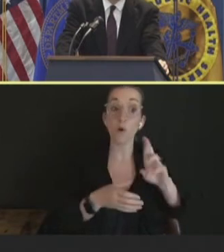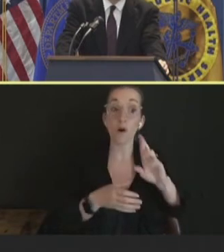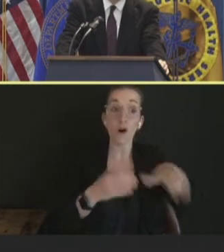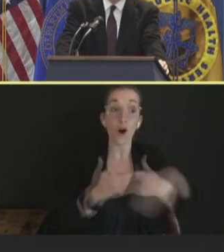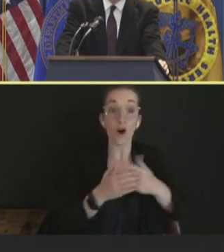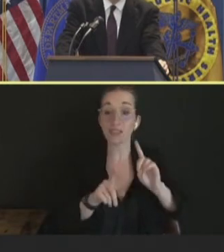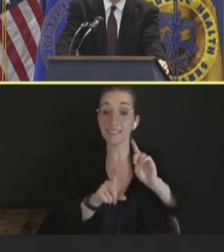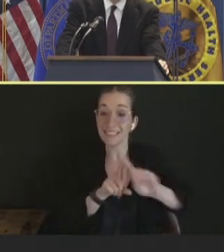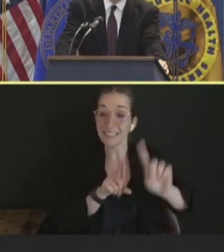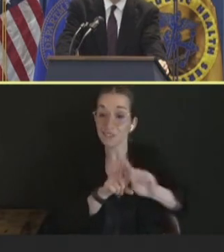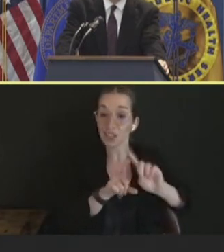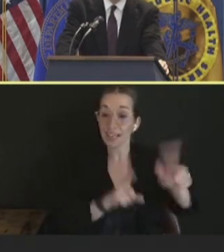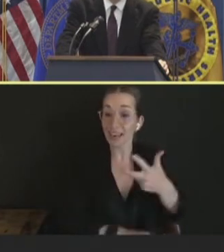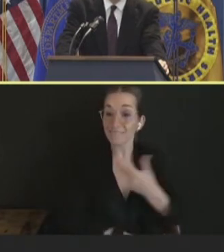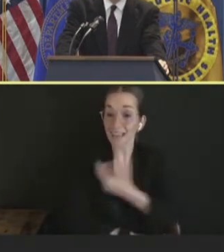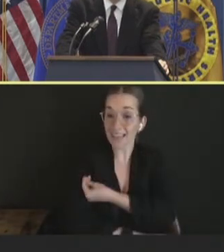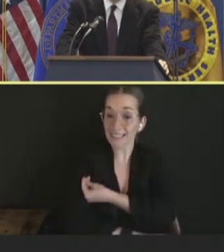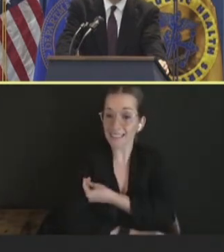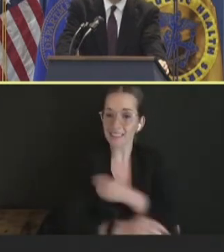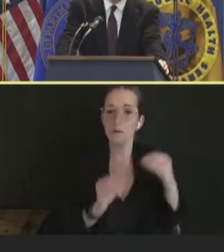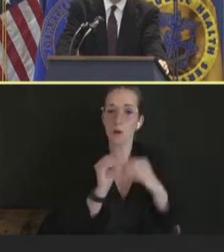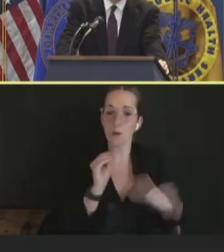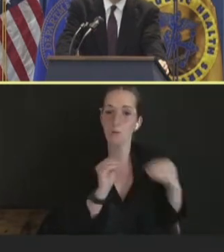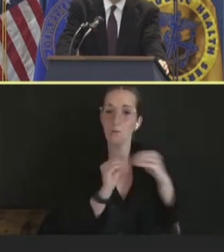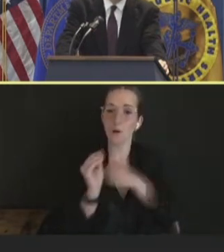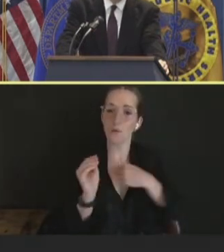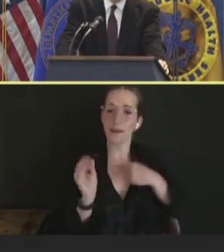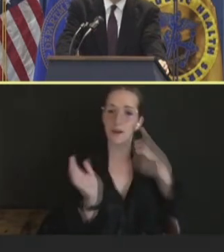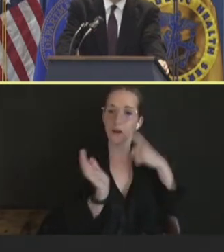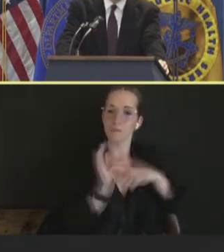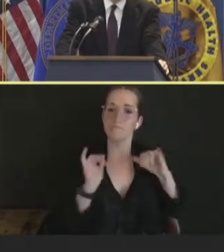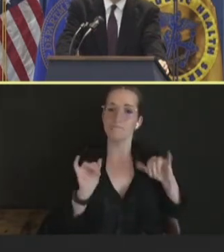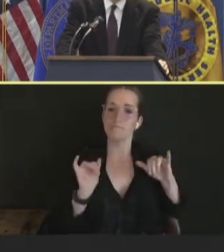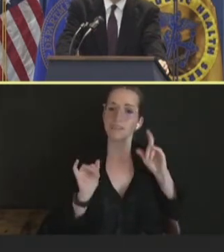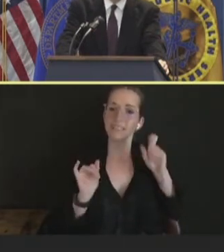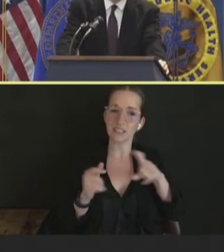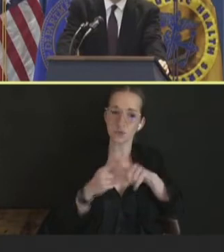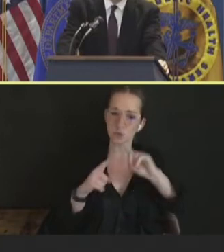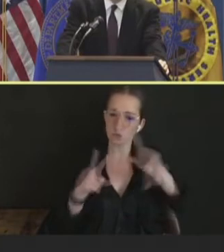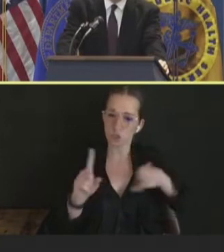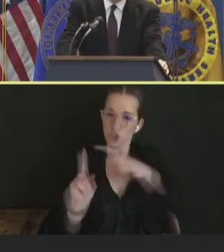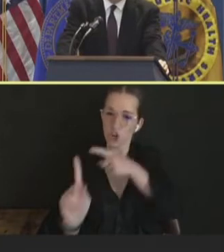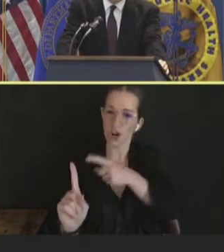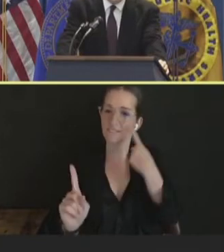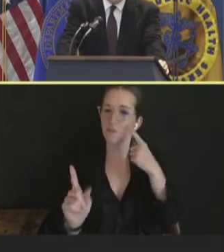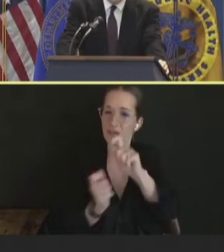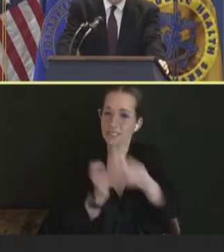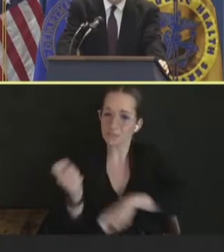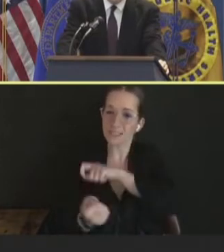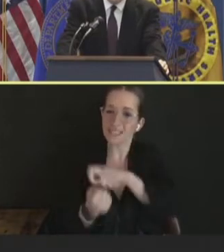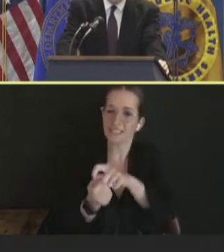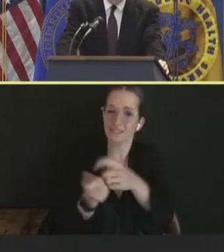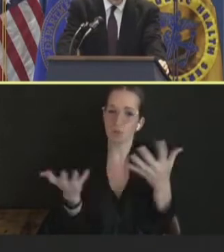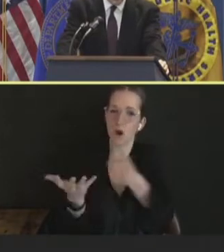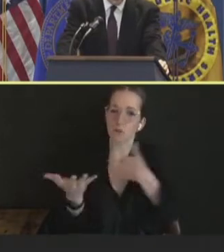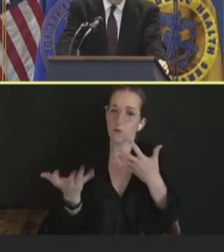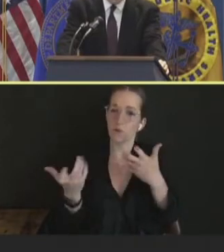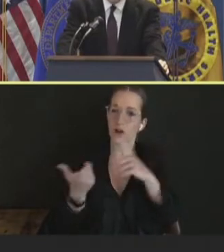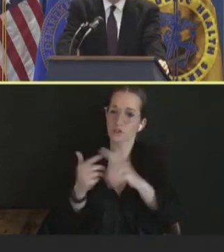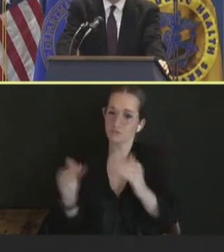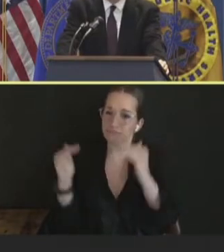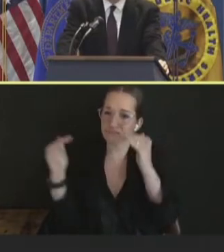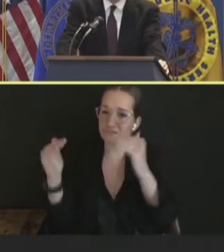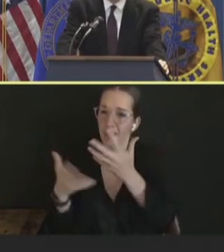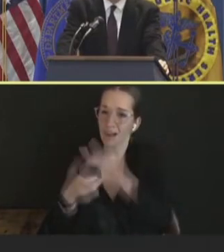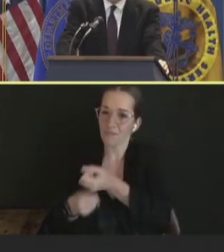and more we notice that this really needs to be targeted toward the specific thing that we're trying to accomplish. There